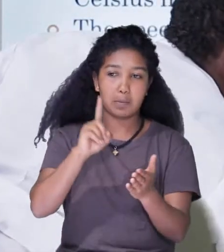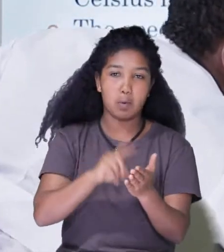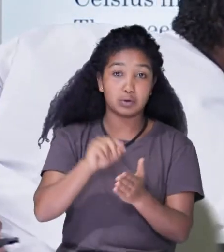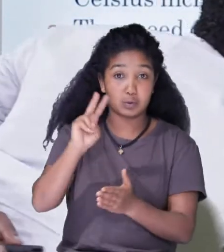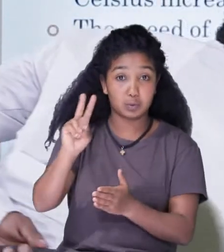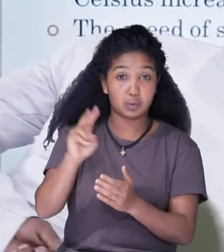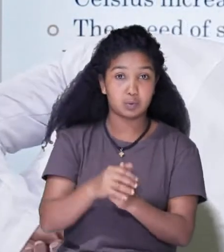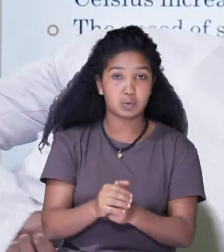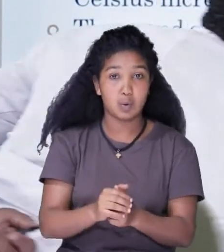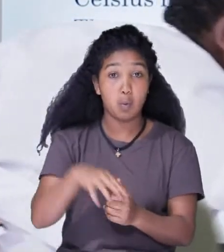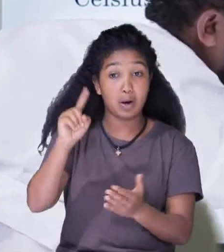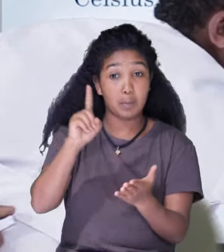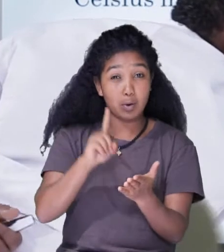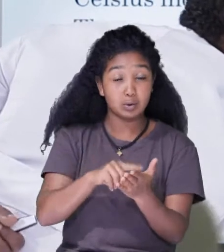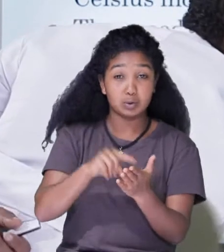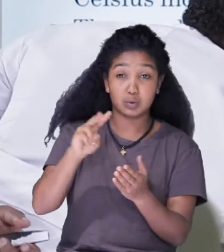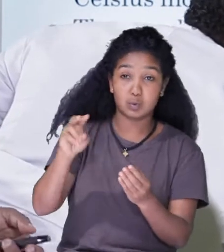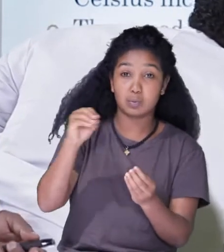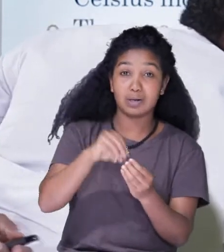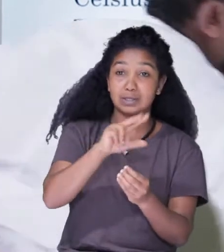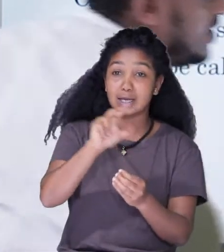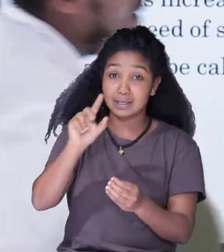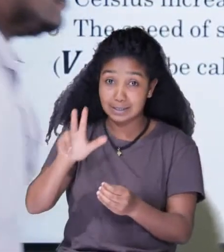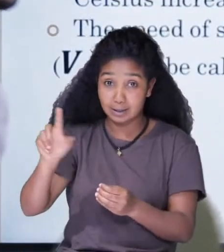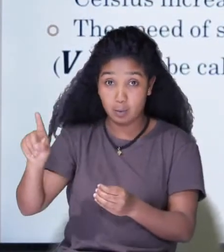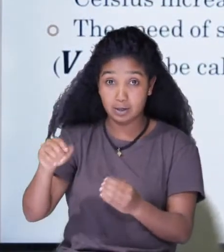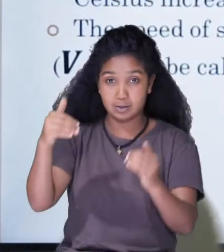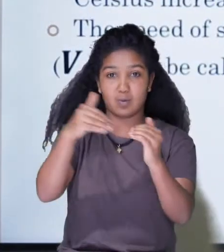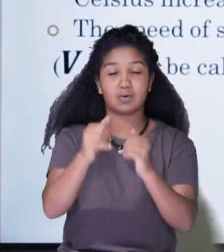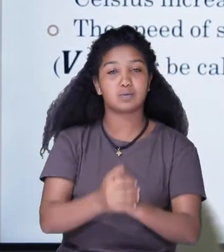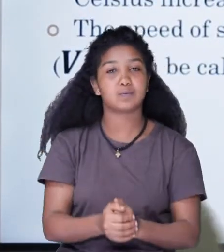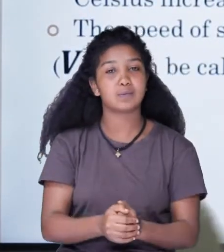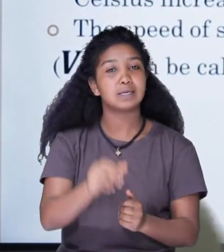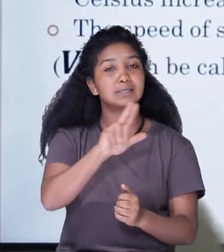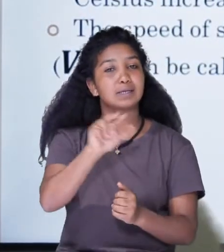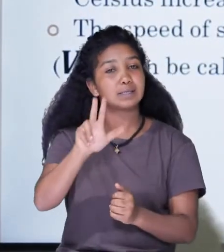1.2. 1.2 plus 331 is equal to